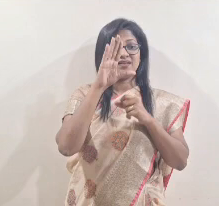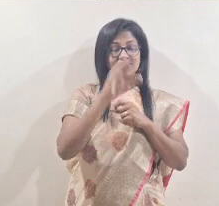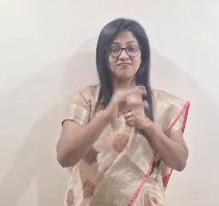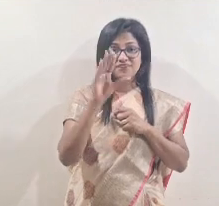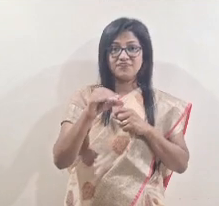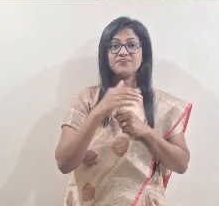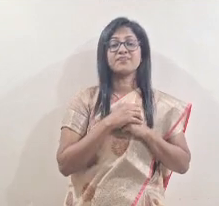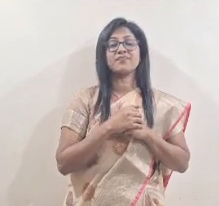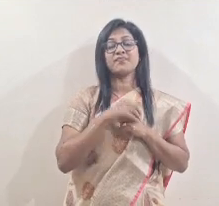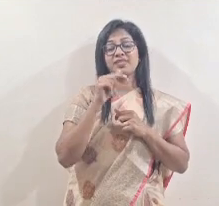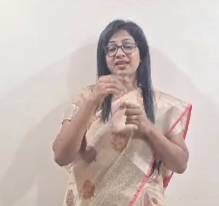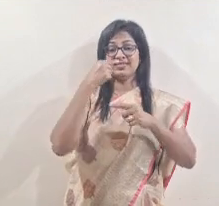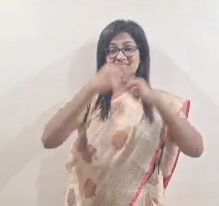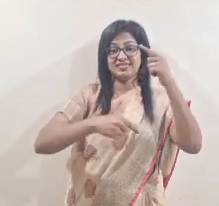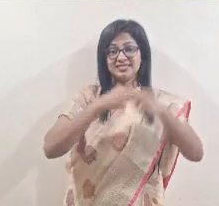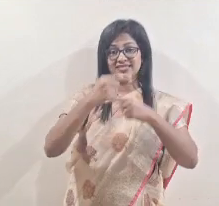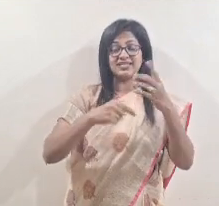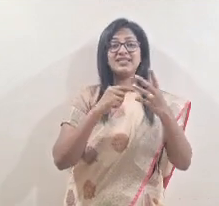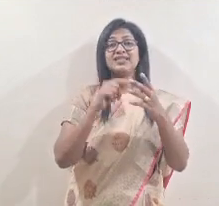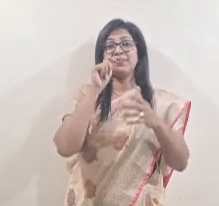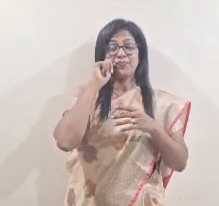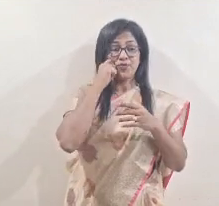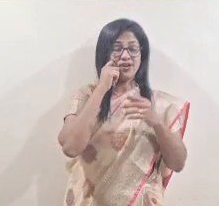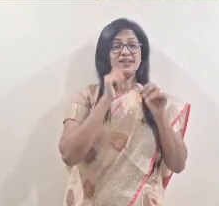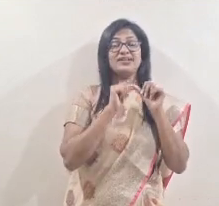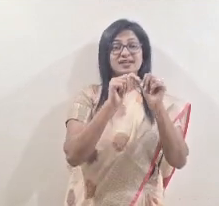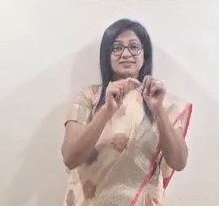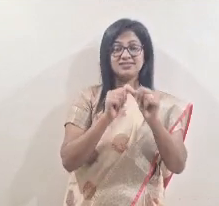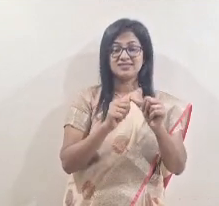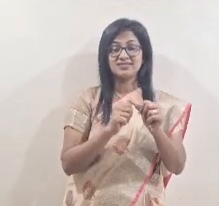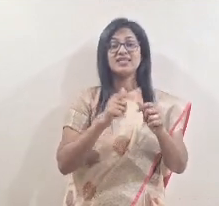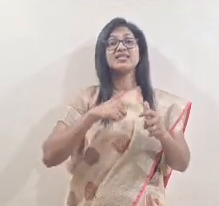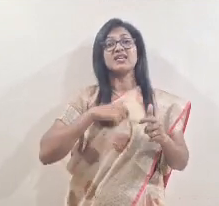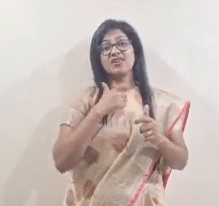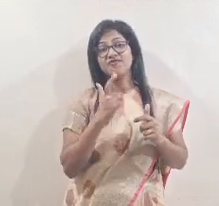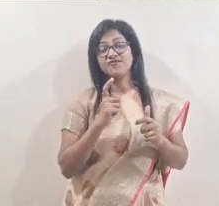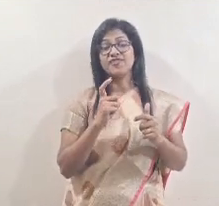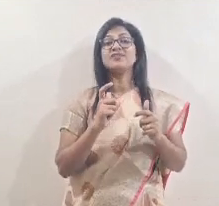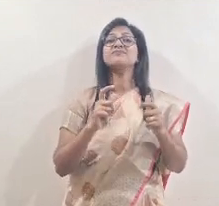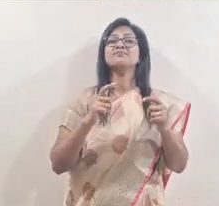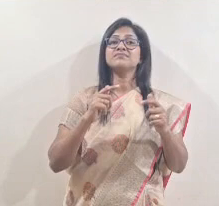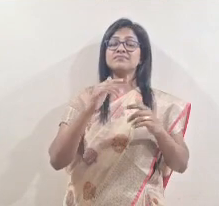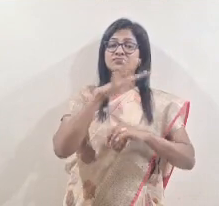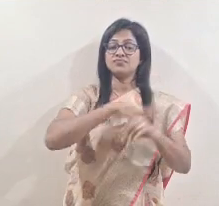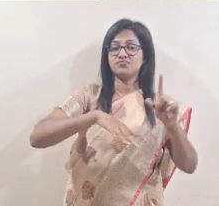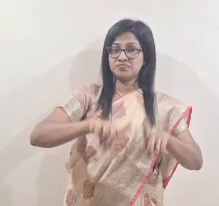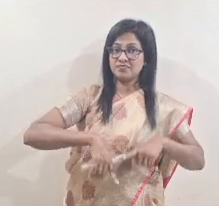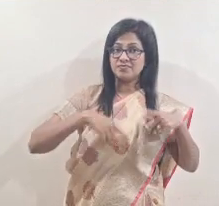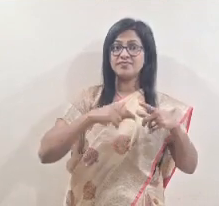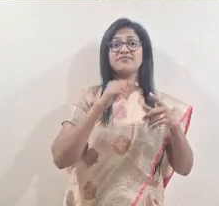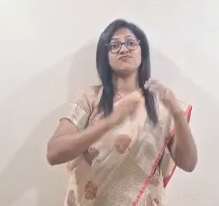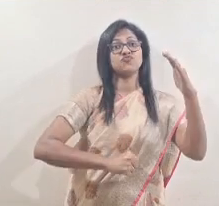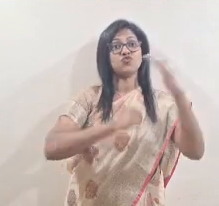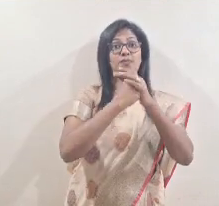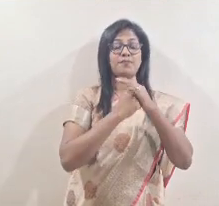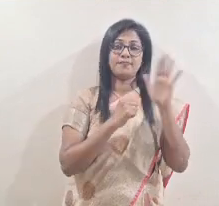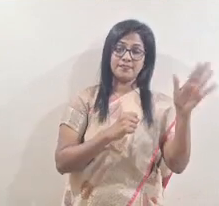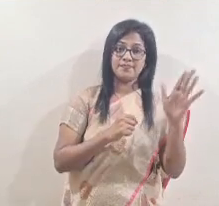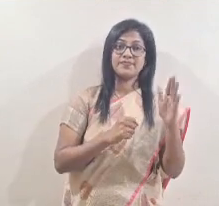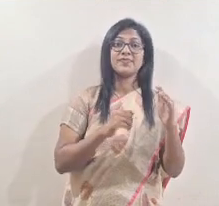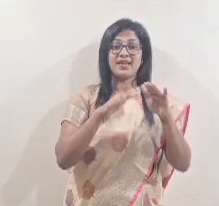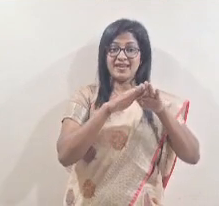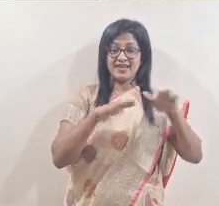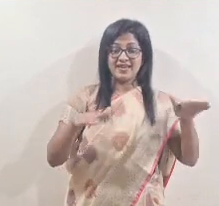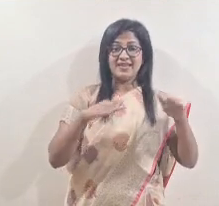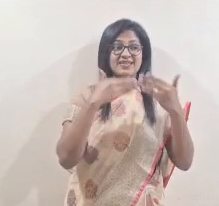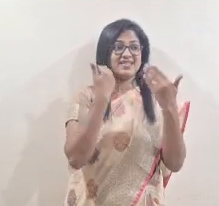for the ranking of attributes for male respondents, the comfort and social life are the factors which are at the top, as the